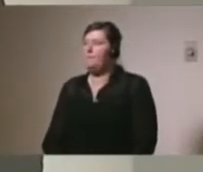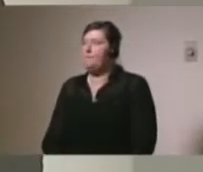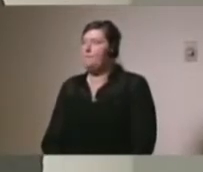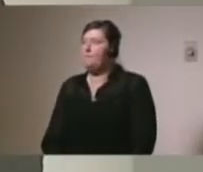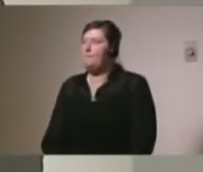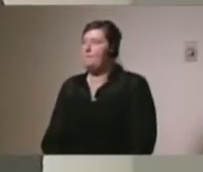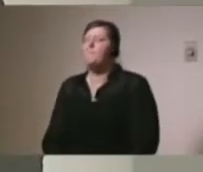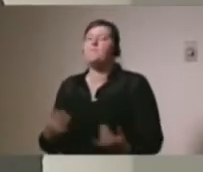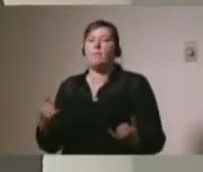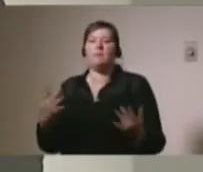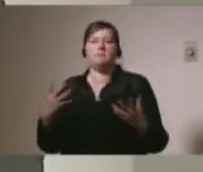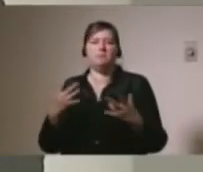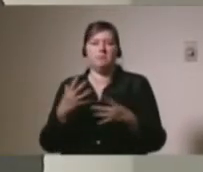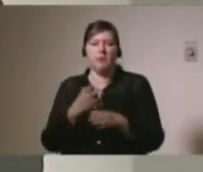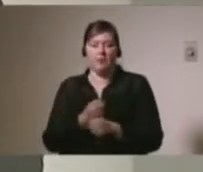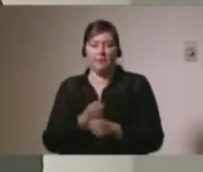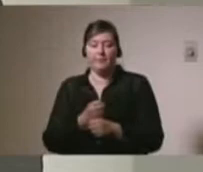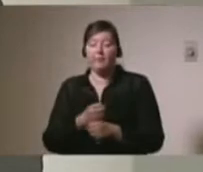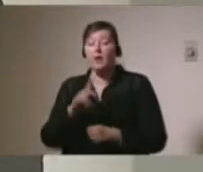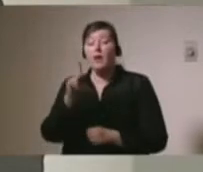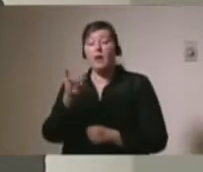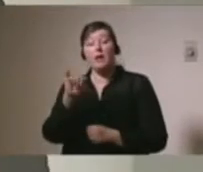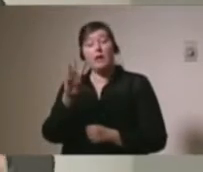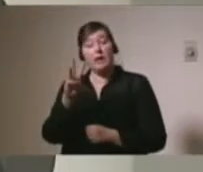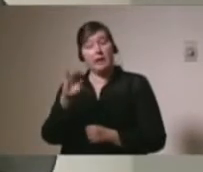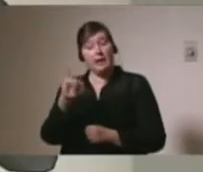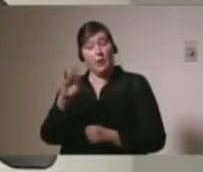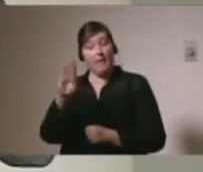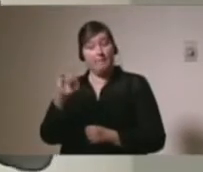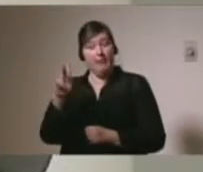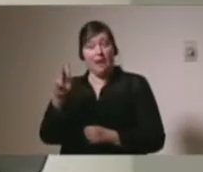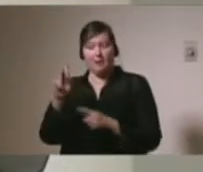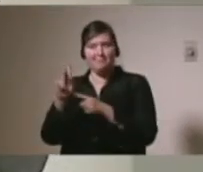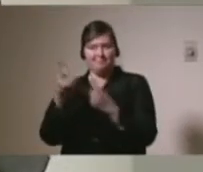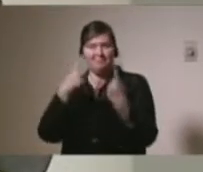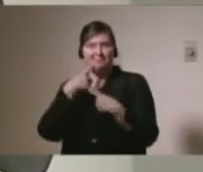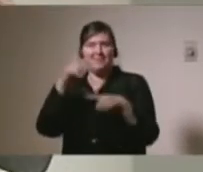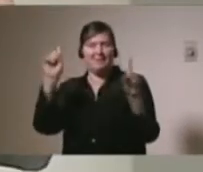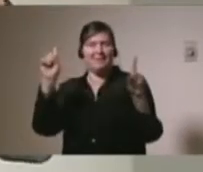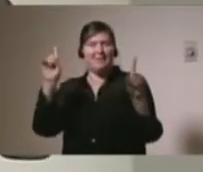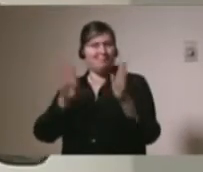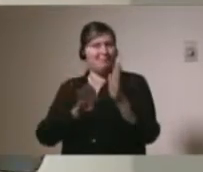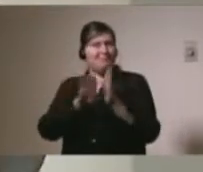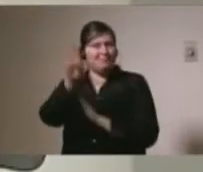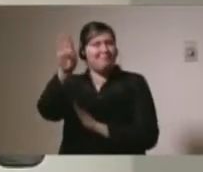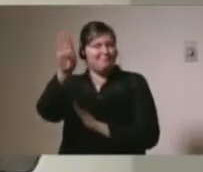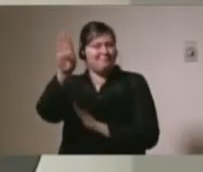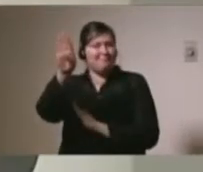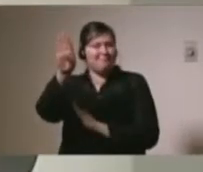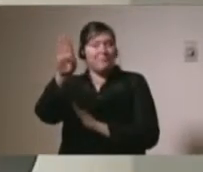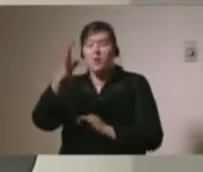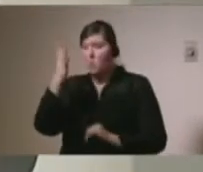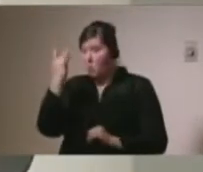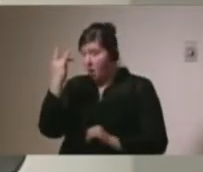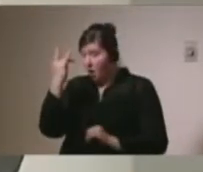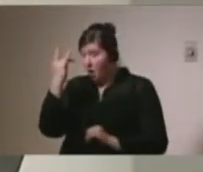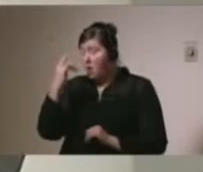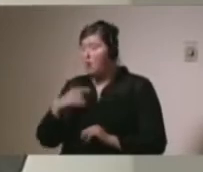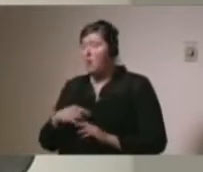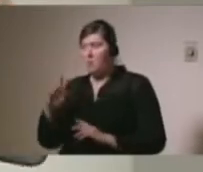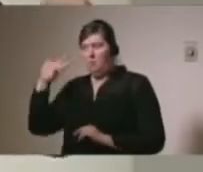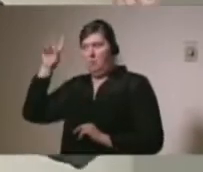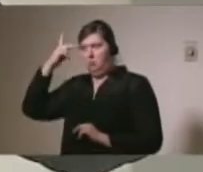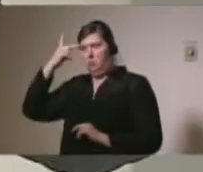So in summary, the Kiwibank story is working. And why is that? It had the political backing